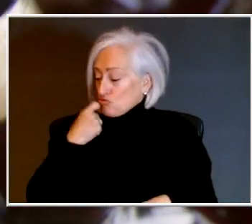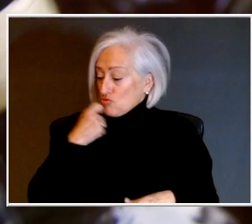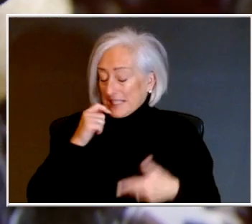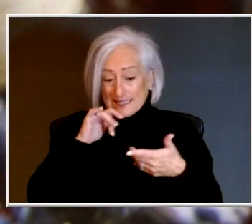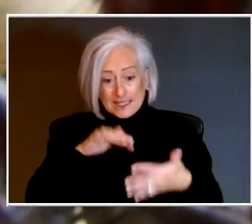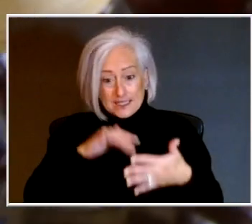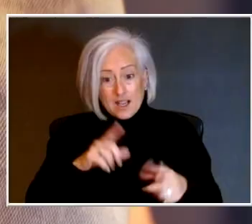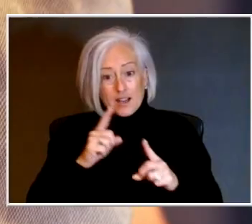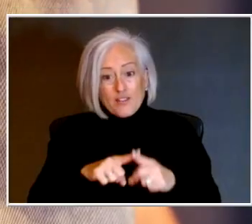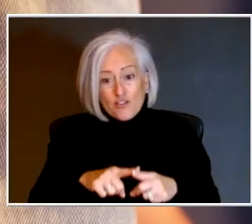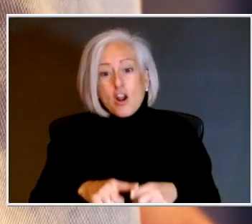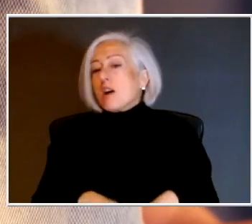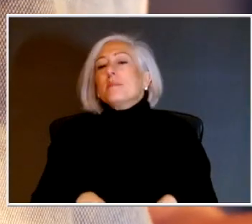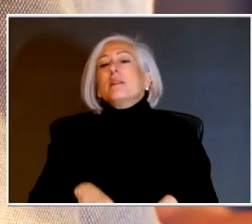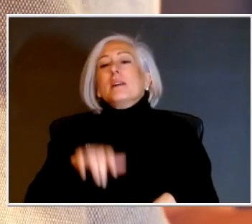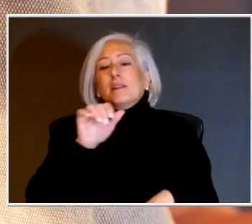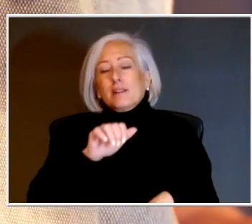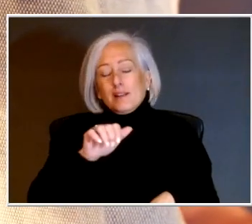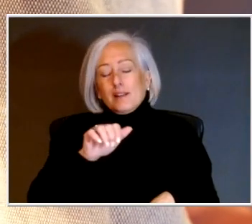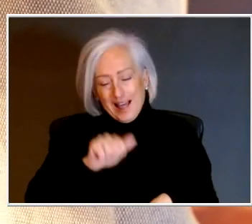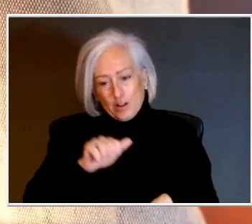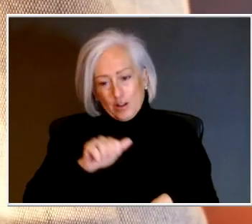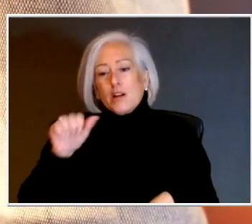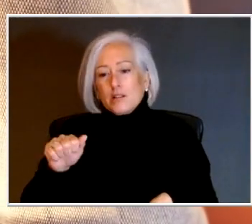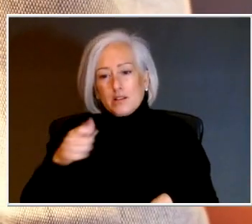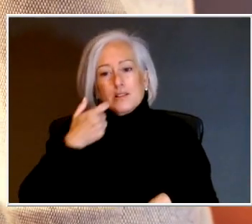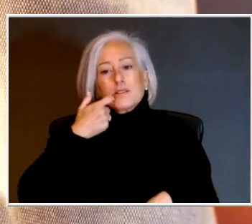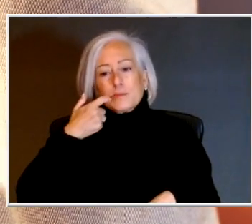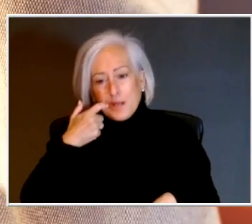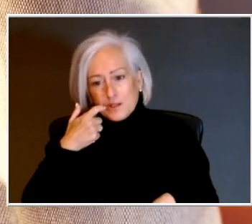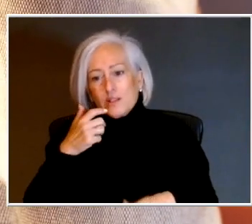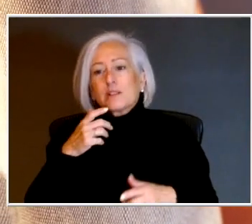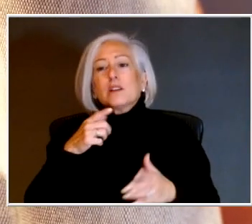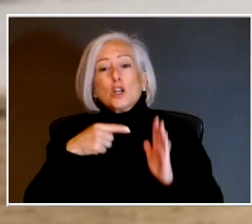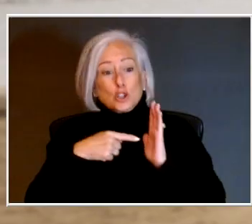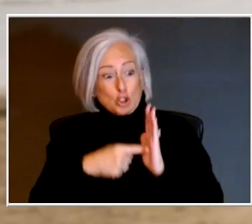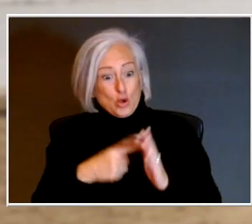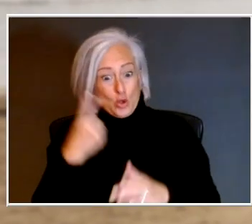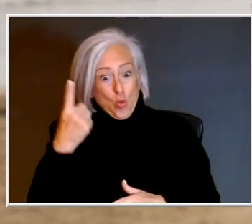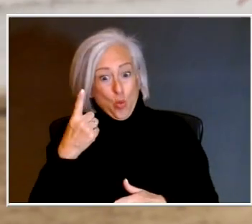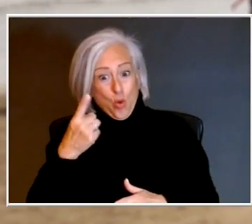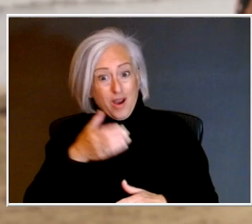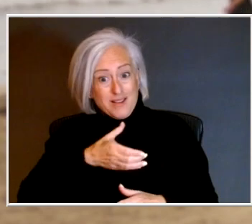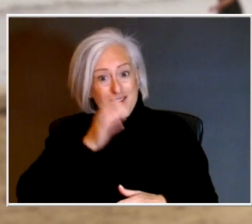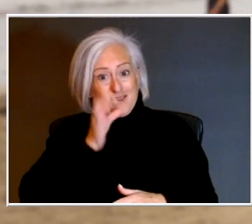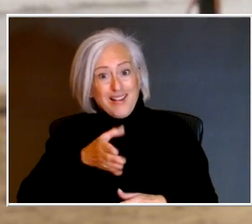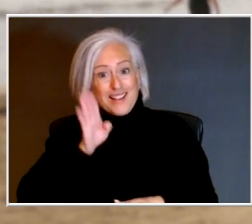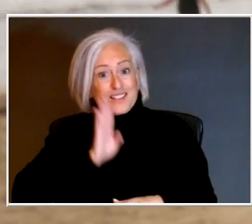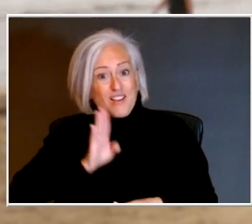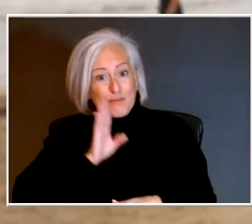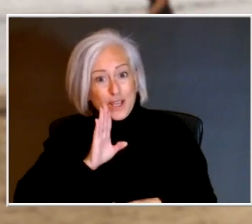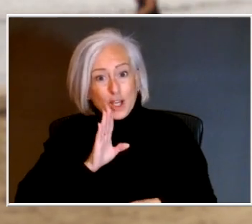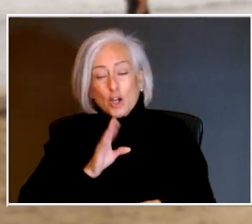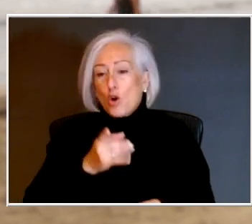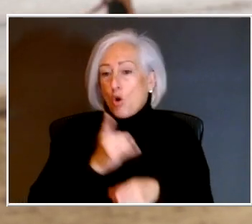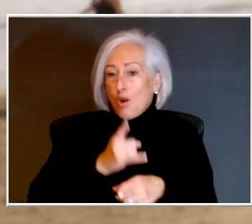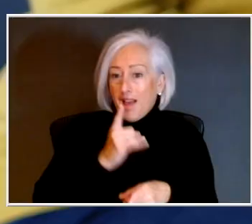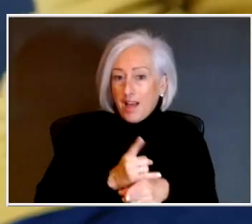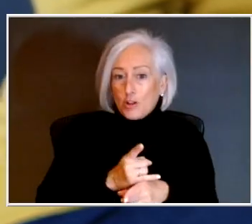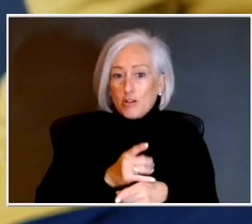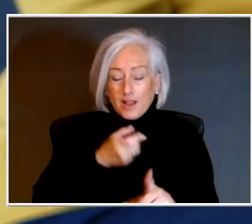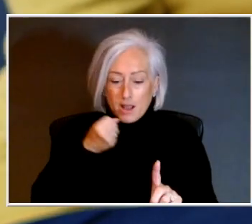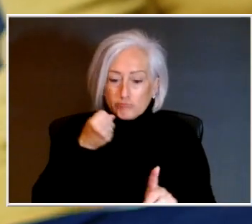Abuse and Alcoholism shows just one glass of wine or beer or a cocktail can have an immediate effect on your heart